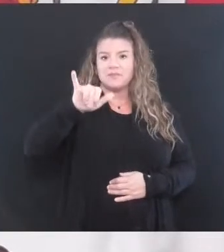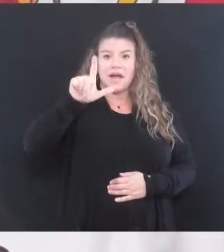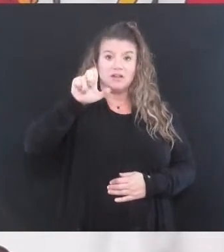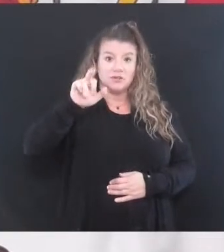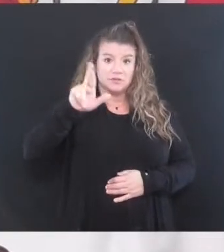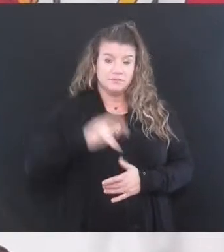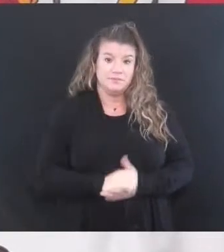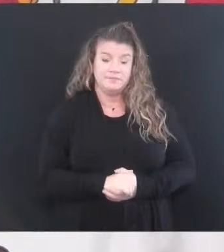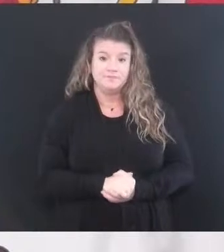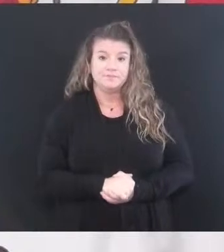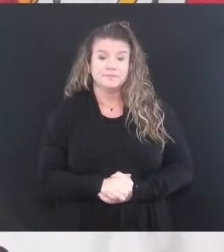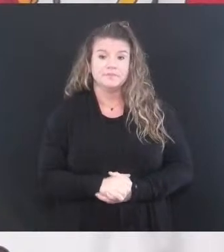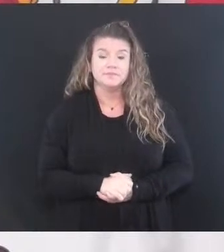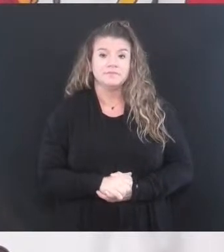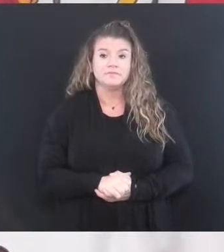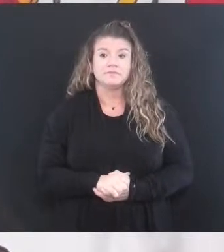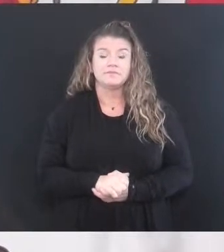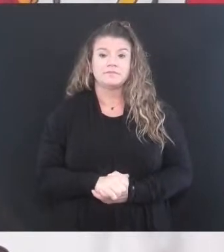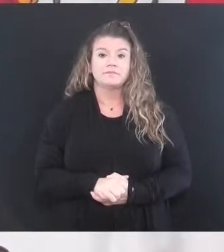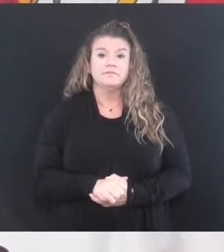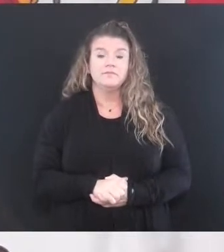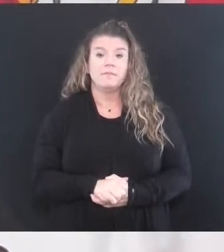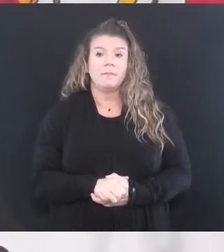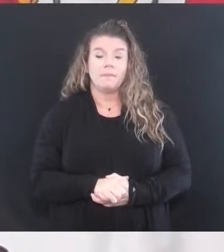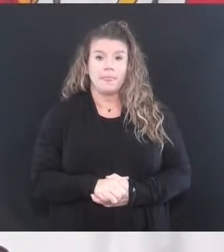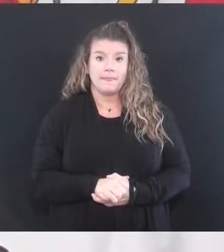County. The